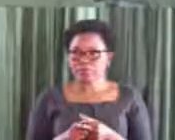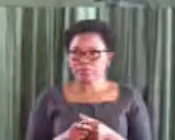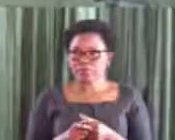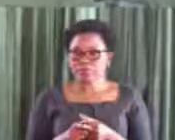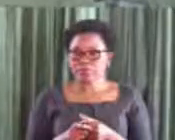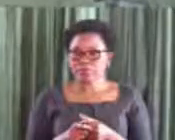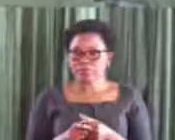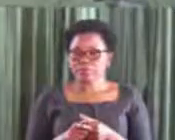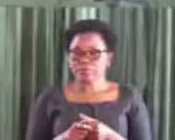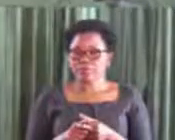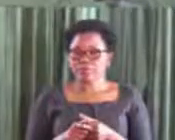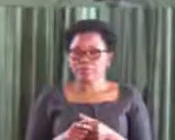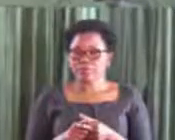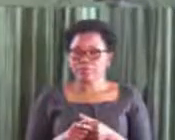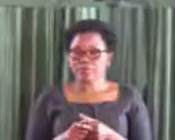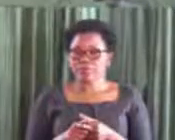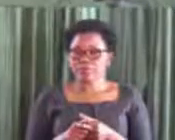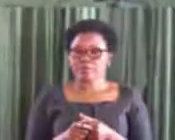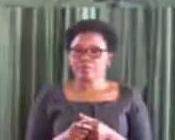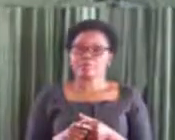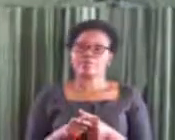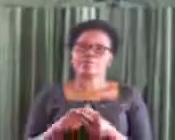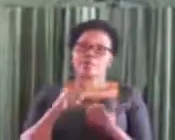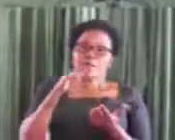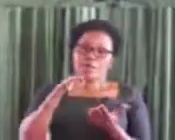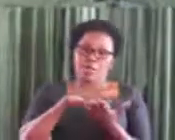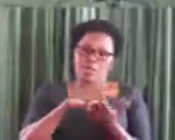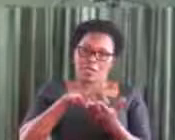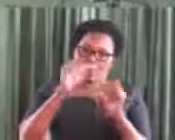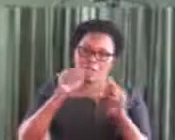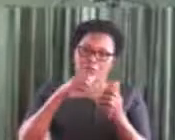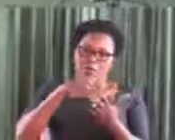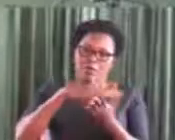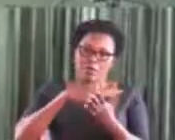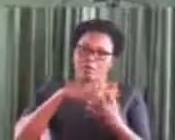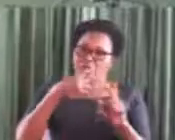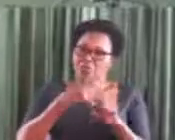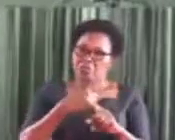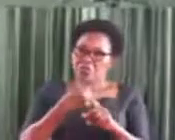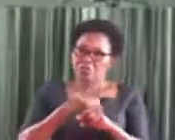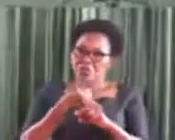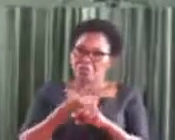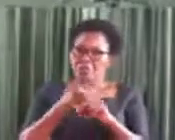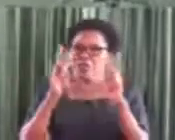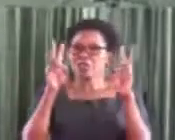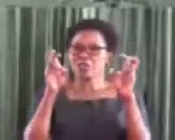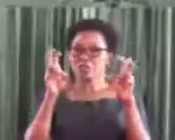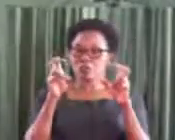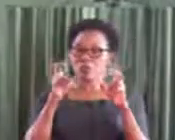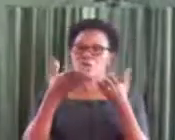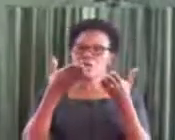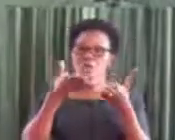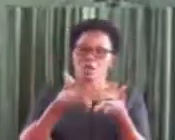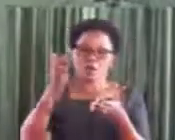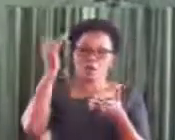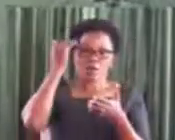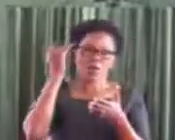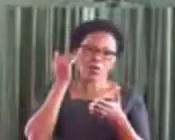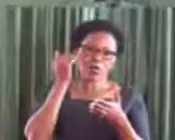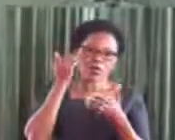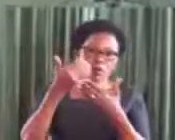a matter may involve various aspects, and so the court has had occasion